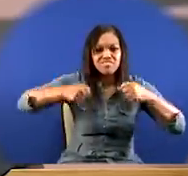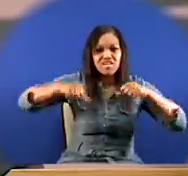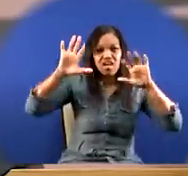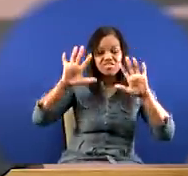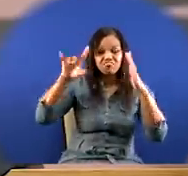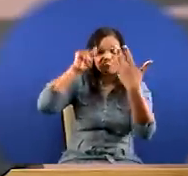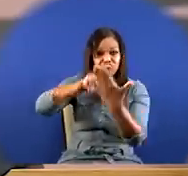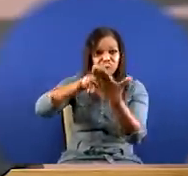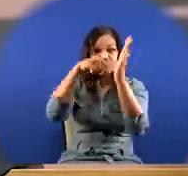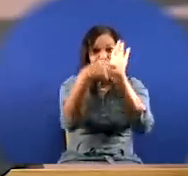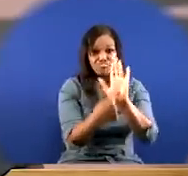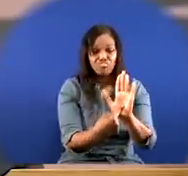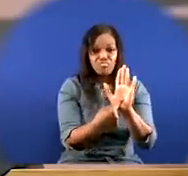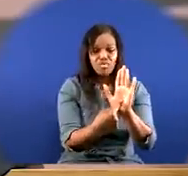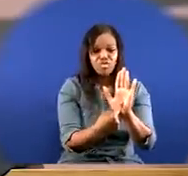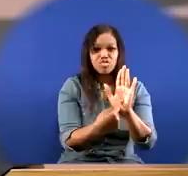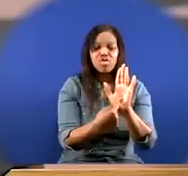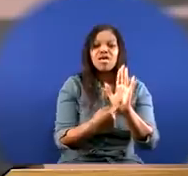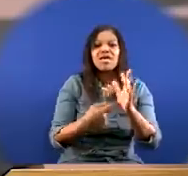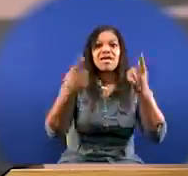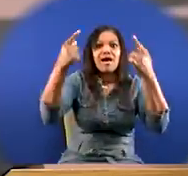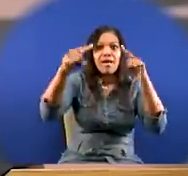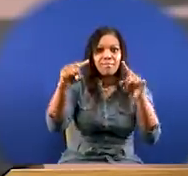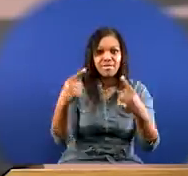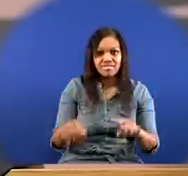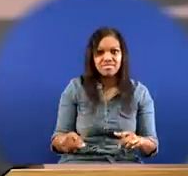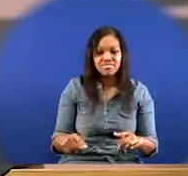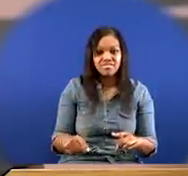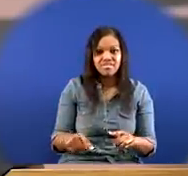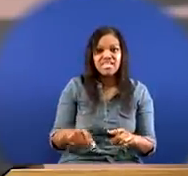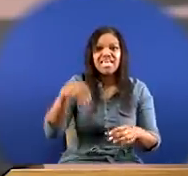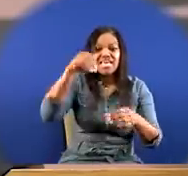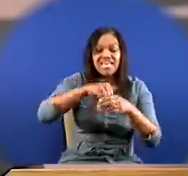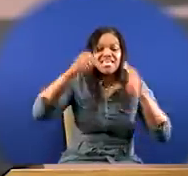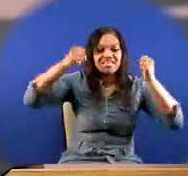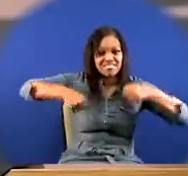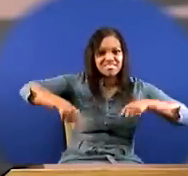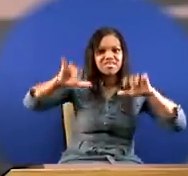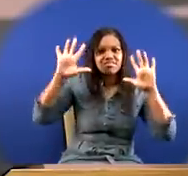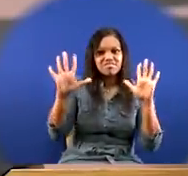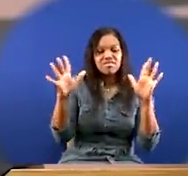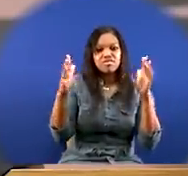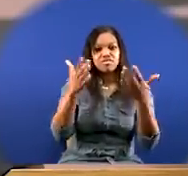point to was fulfilled in his sacrificial death.